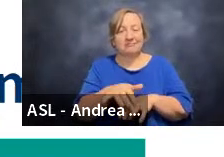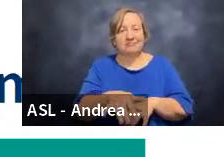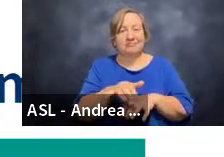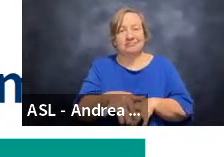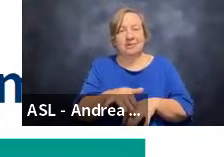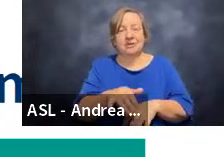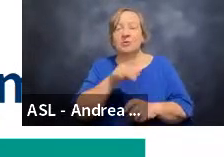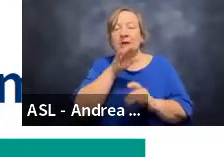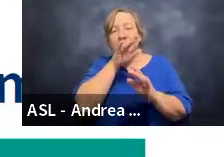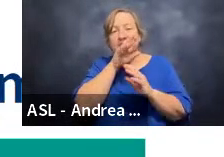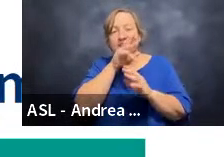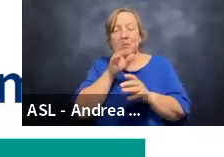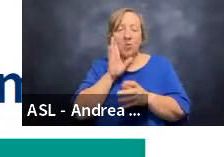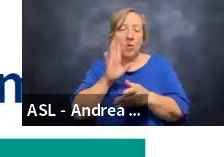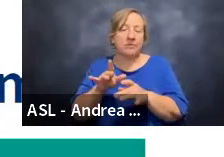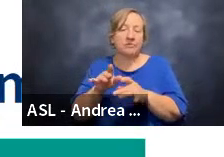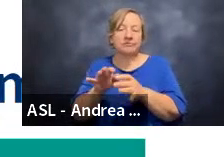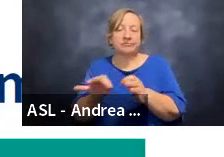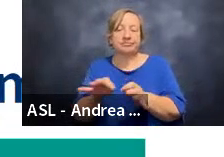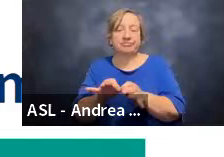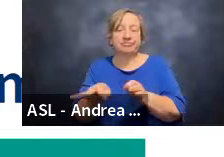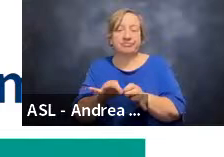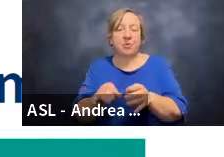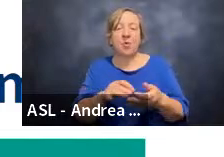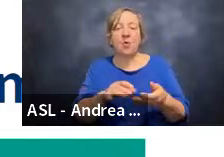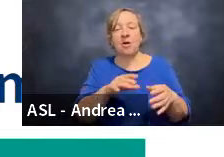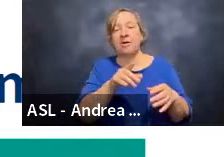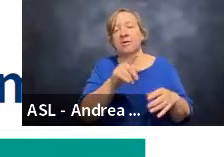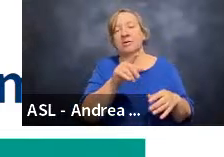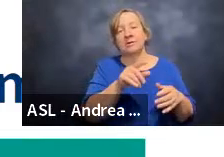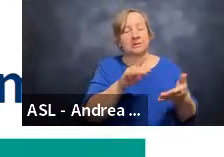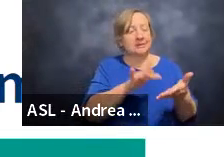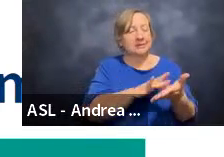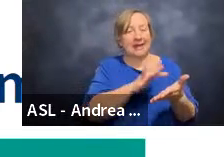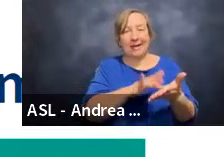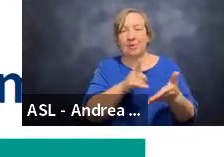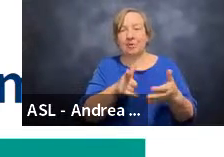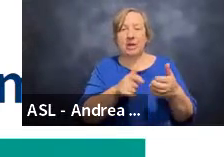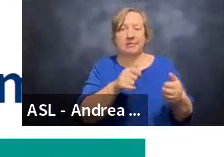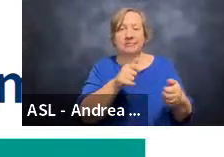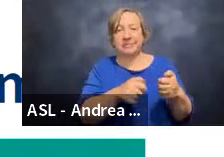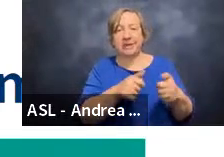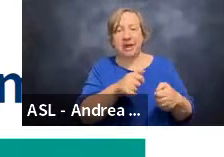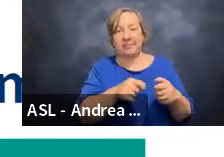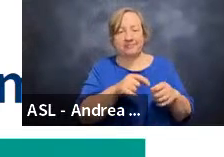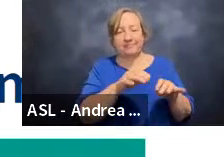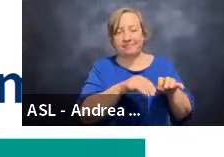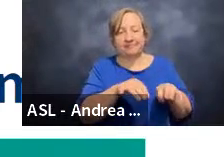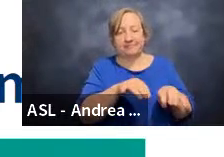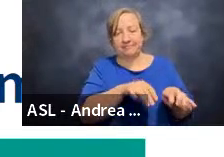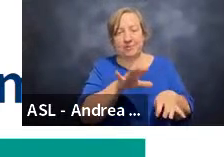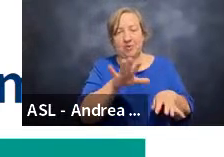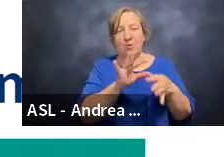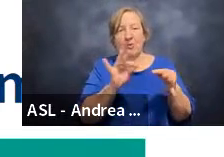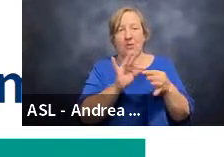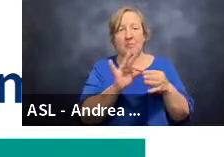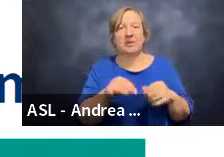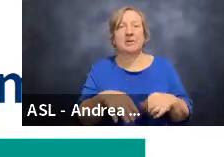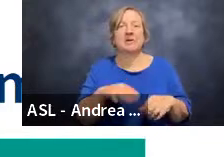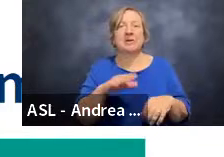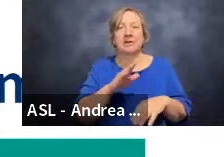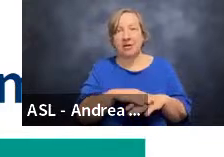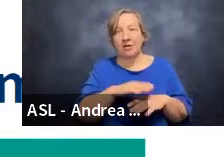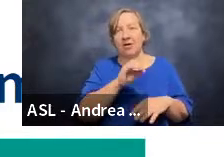tablets like I mentioned earlier, and you could type in a comment. So those, as I said, 15th and